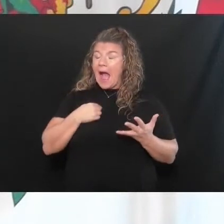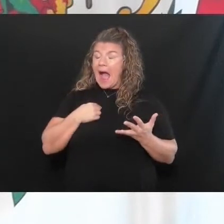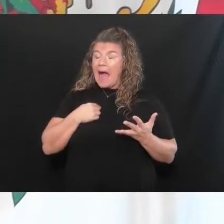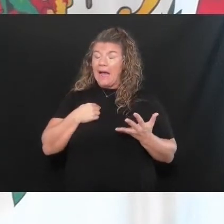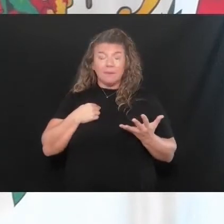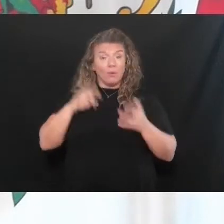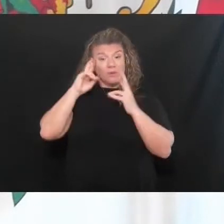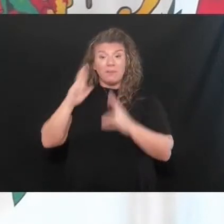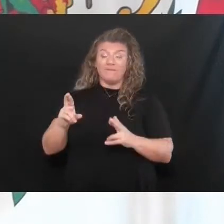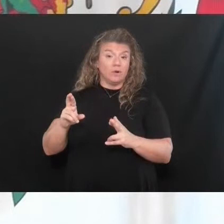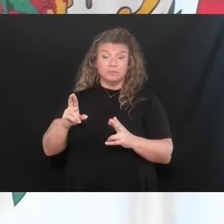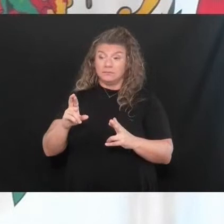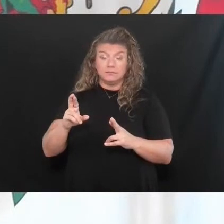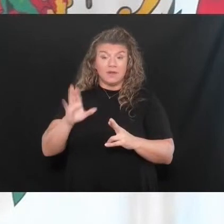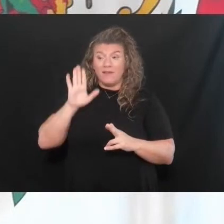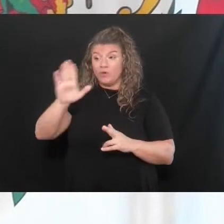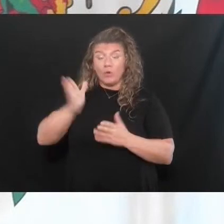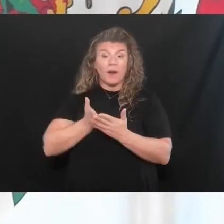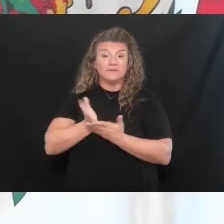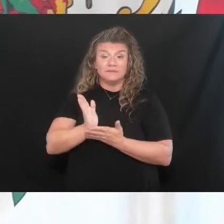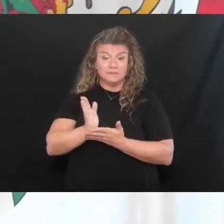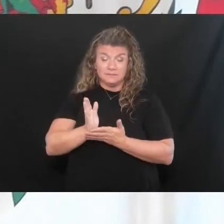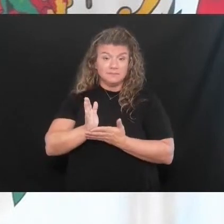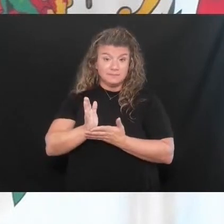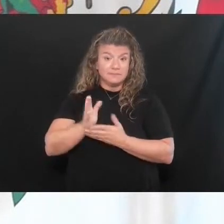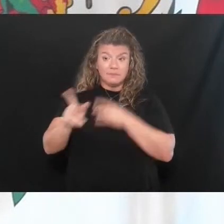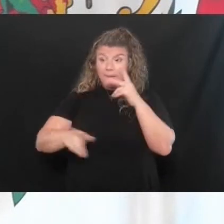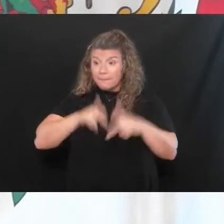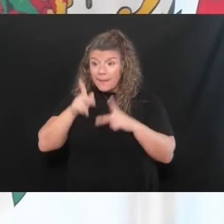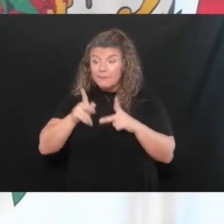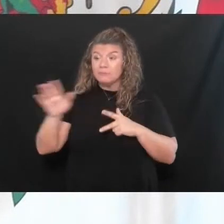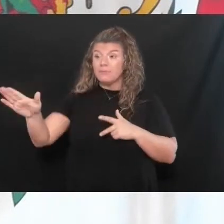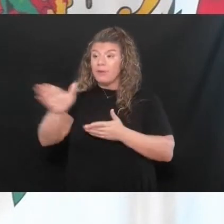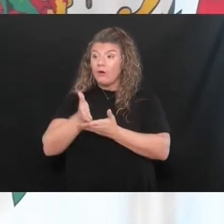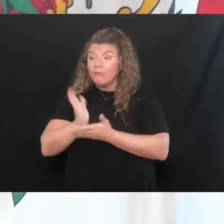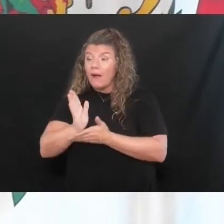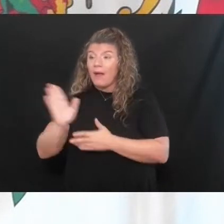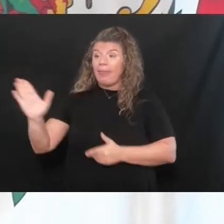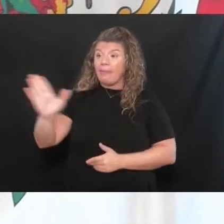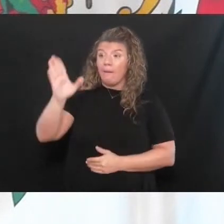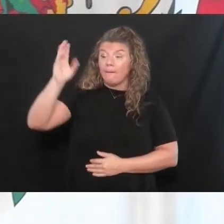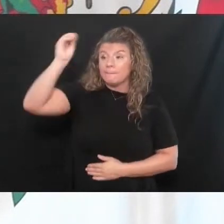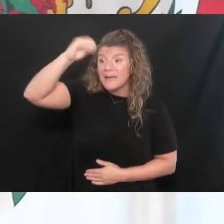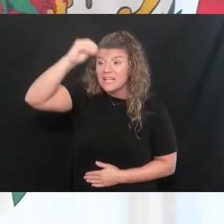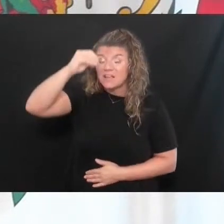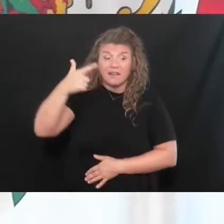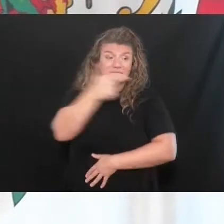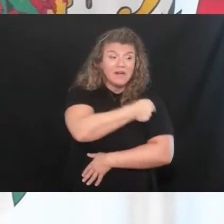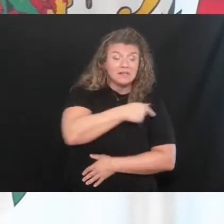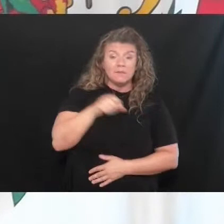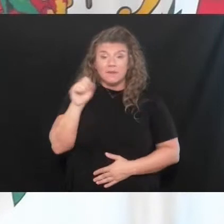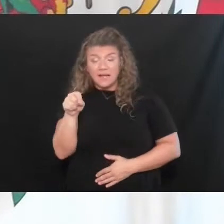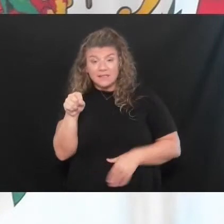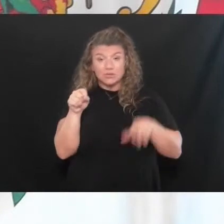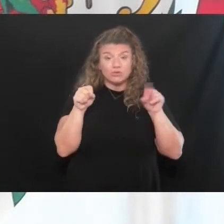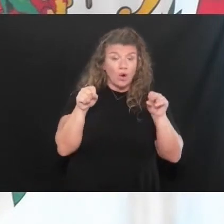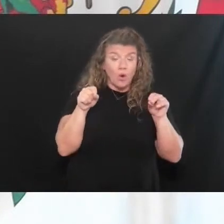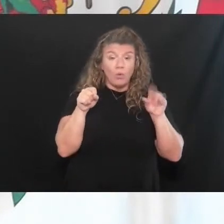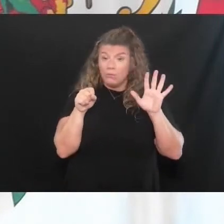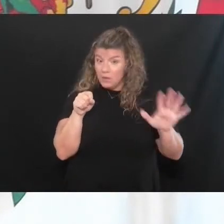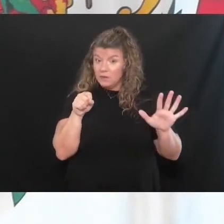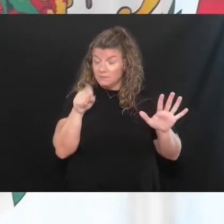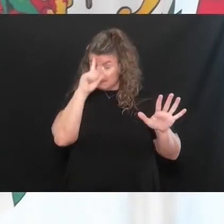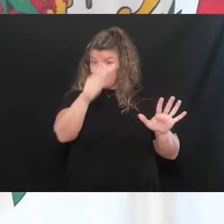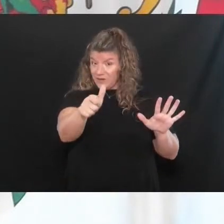every way of people's rights and people's opinion of being vaccinated or not being vaccinated. But